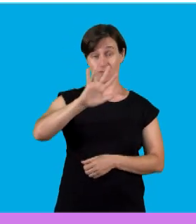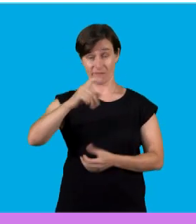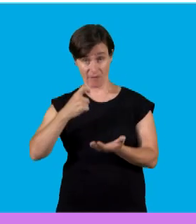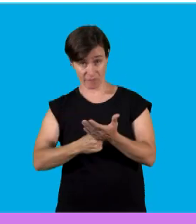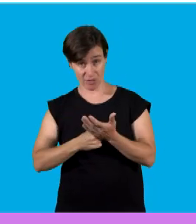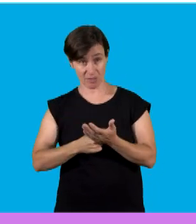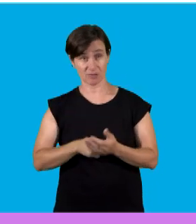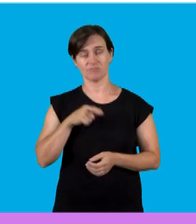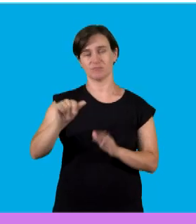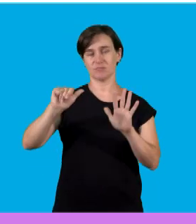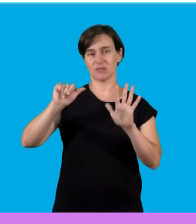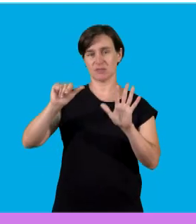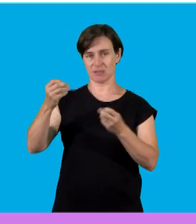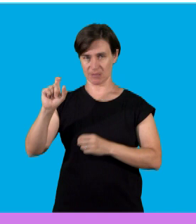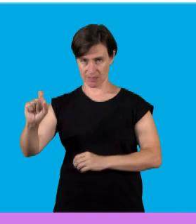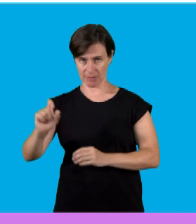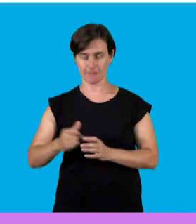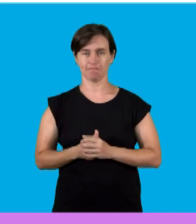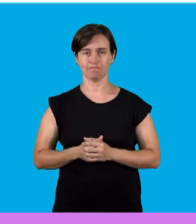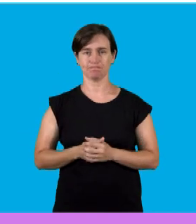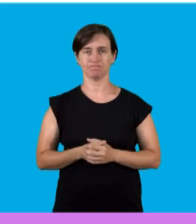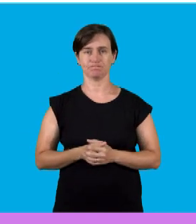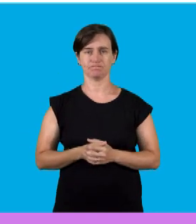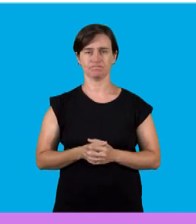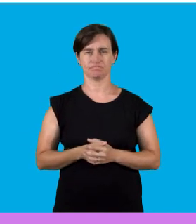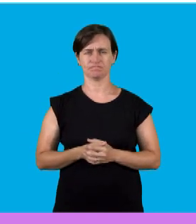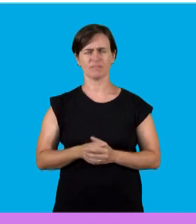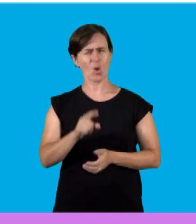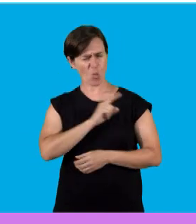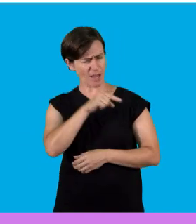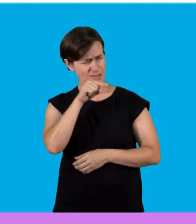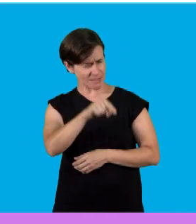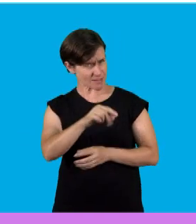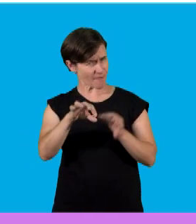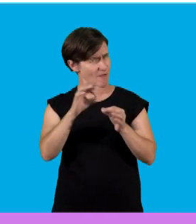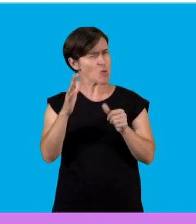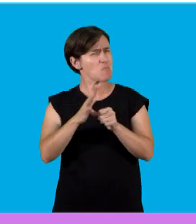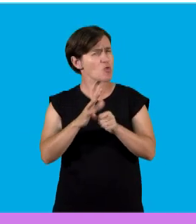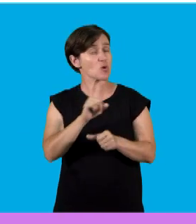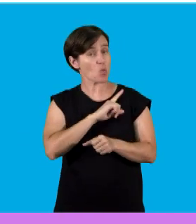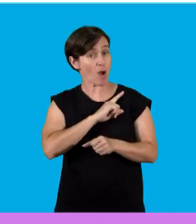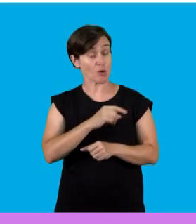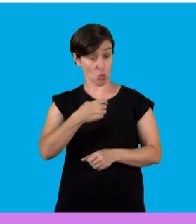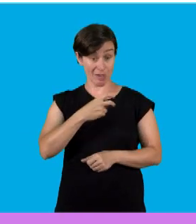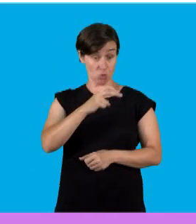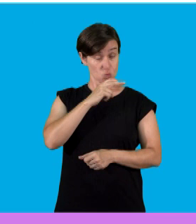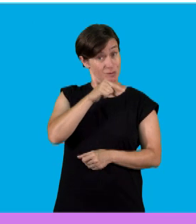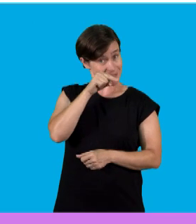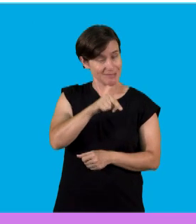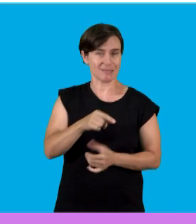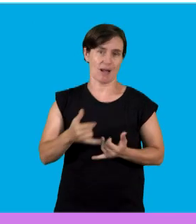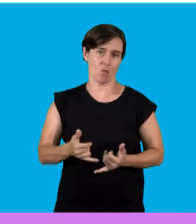513,345 rand and 60 cents. Now guys, why again is this amount so important? This is the amount we'll use,